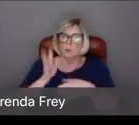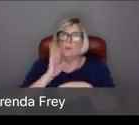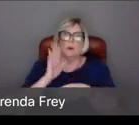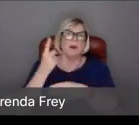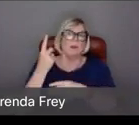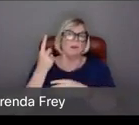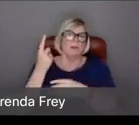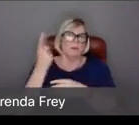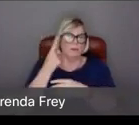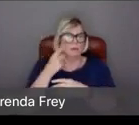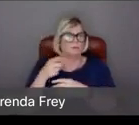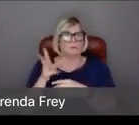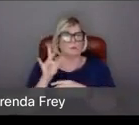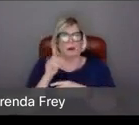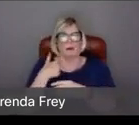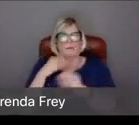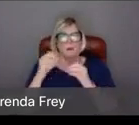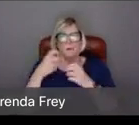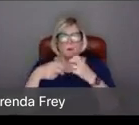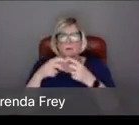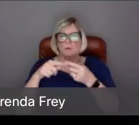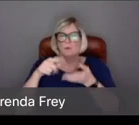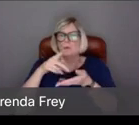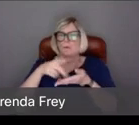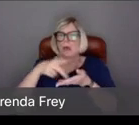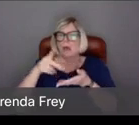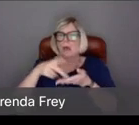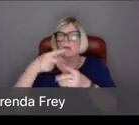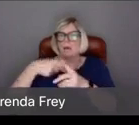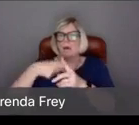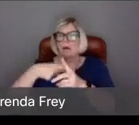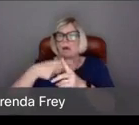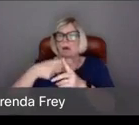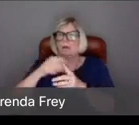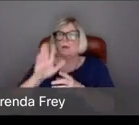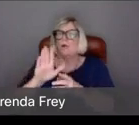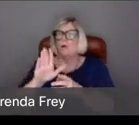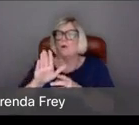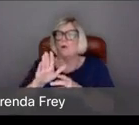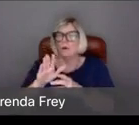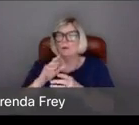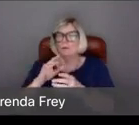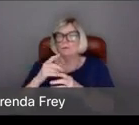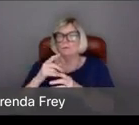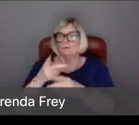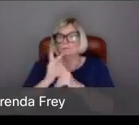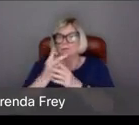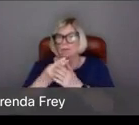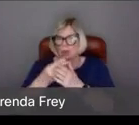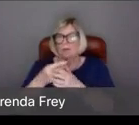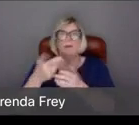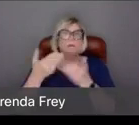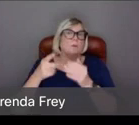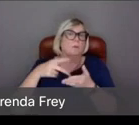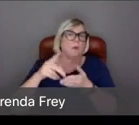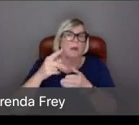that you're not going to have a problem paying on your debt. You're going to be able to make your monthly payments on time. You may even pay